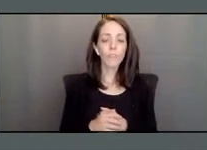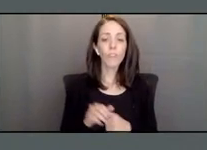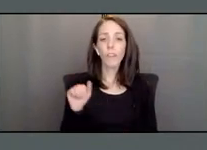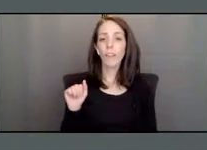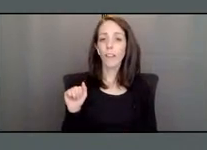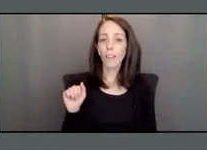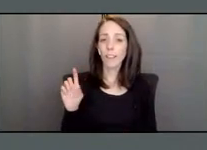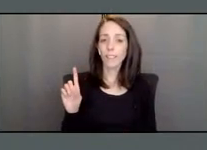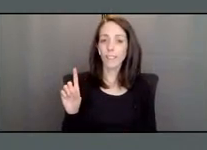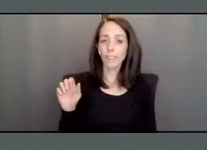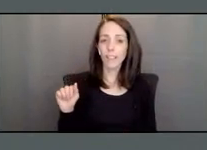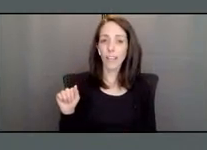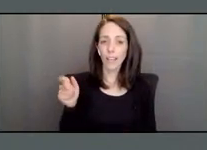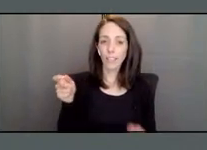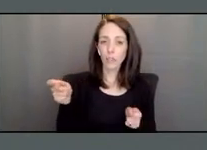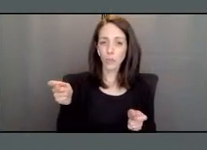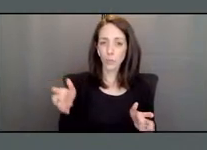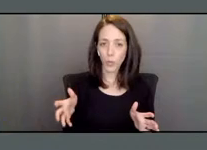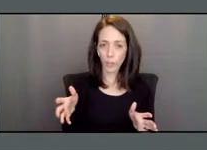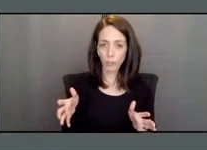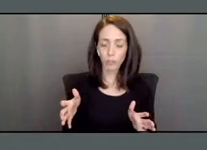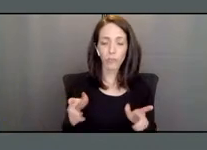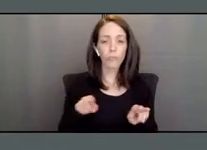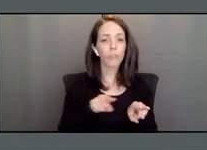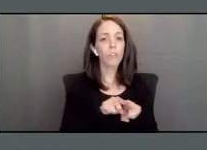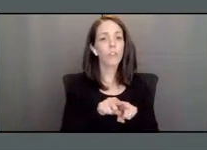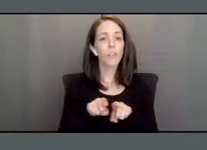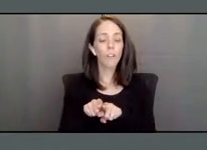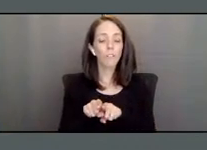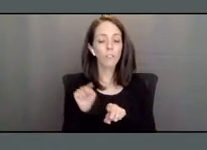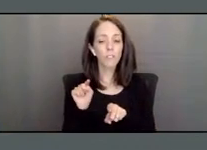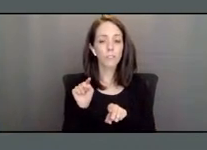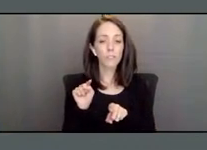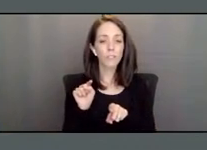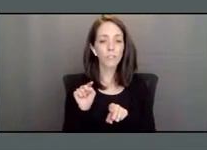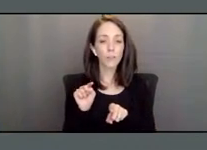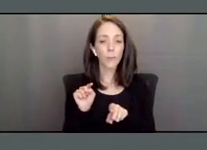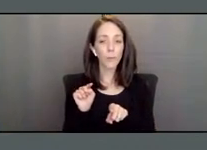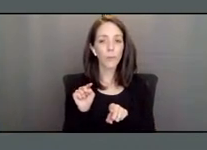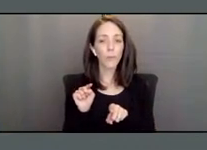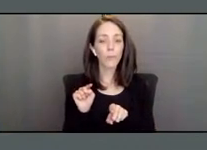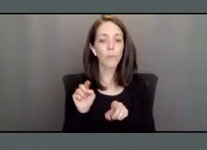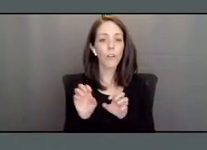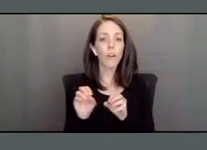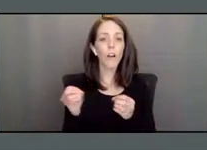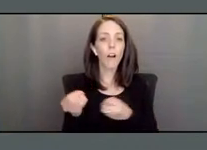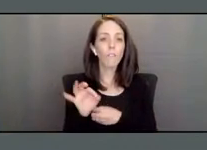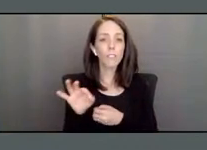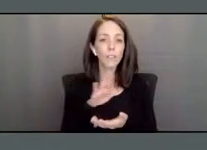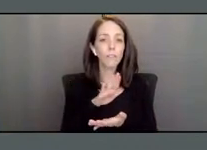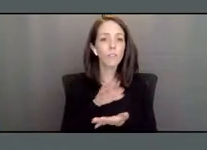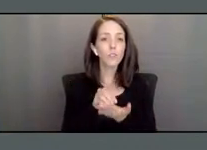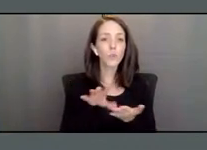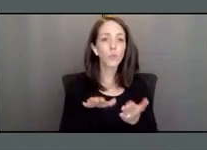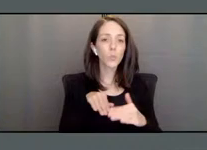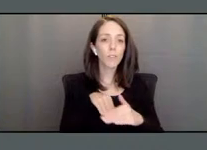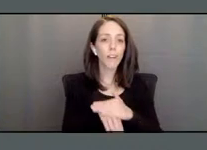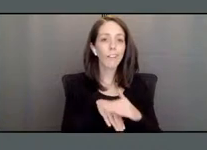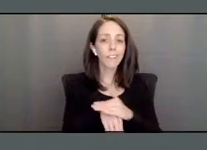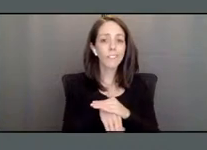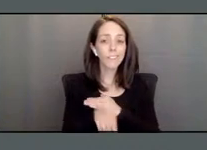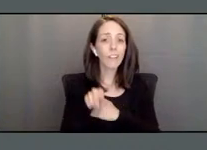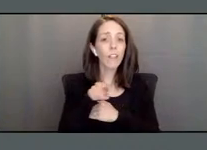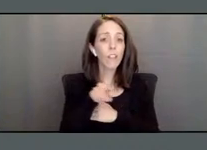director, as well as the lead from the Office of Student Access, sit on our Diversity